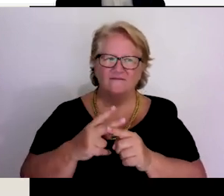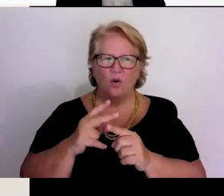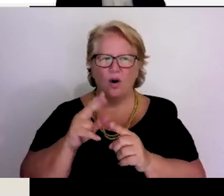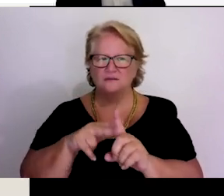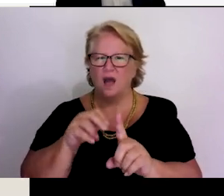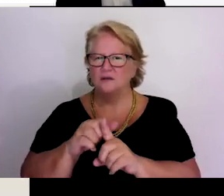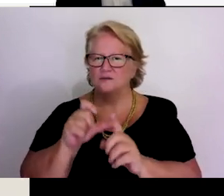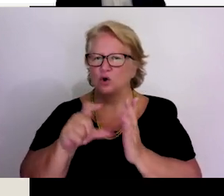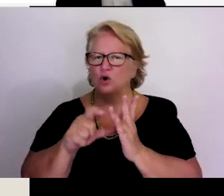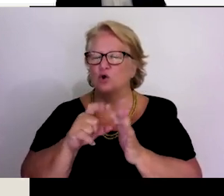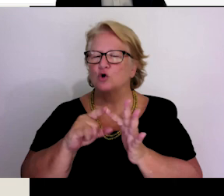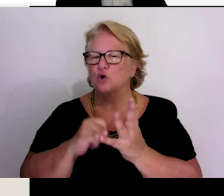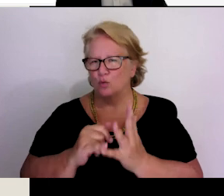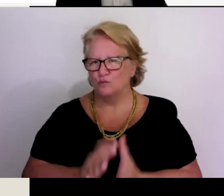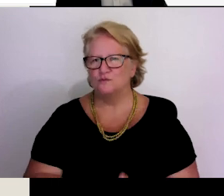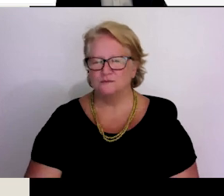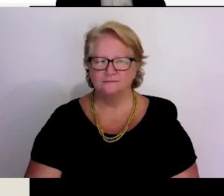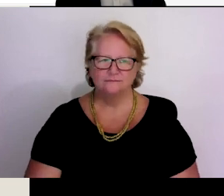we can see in the health data sets.